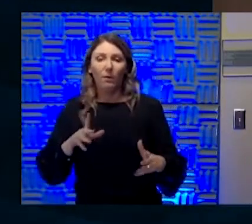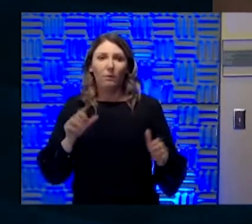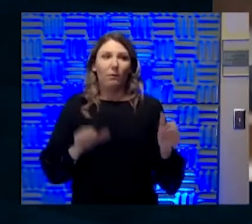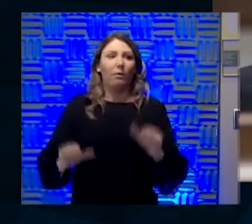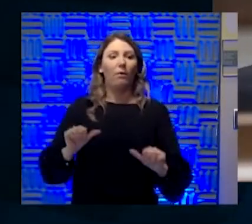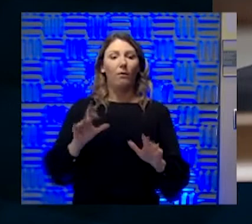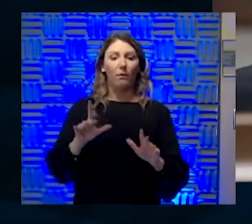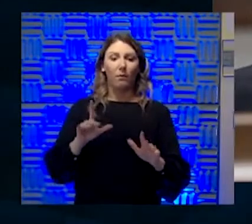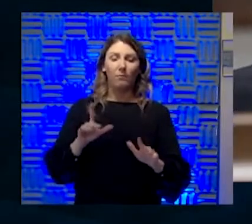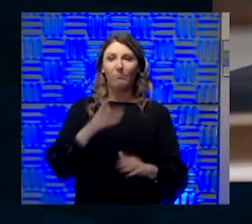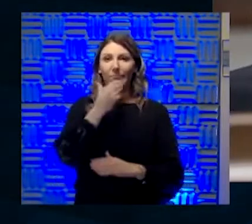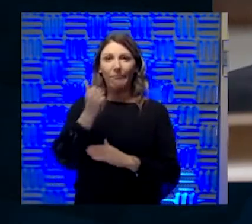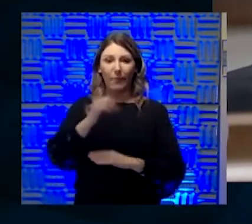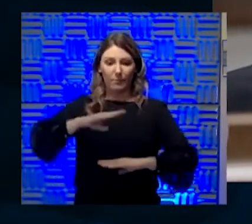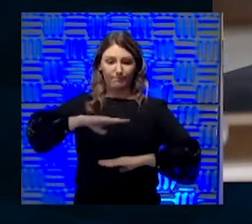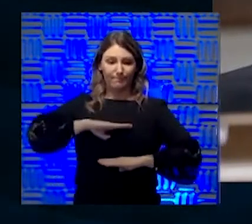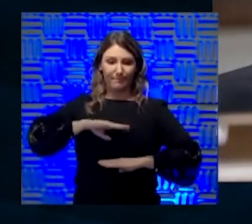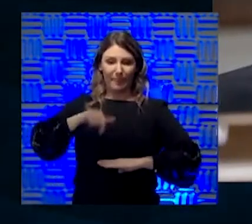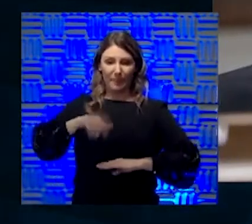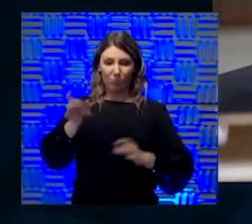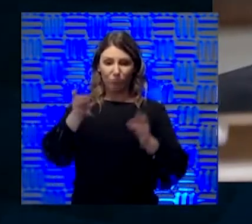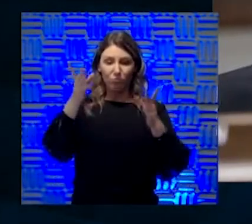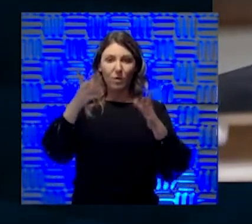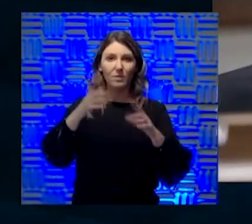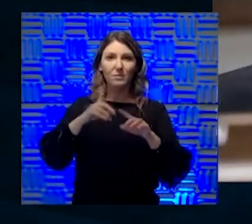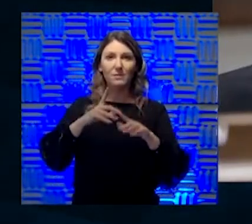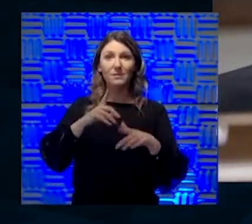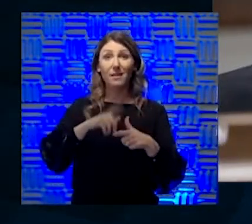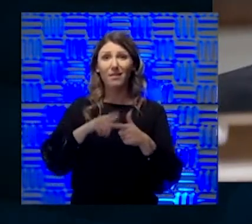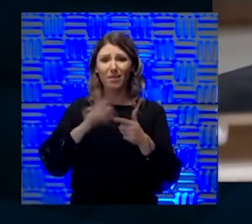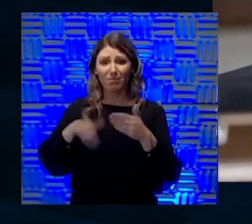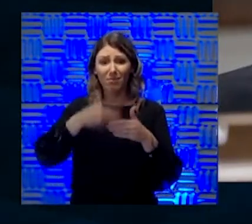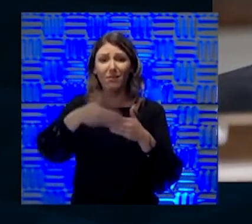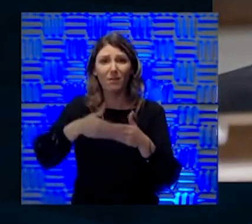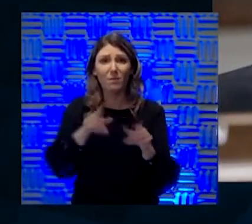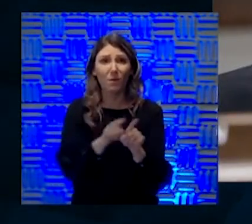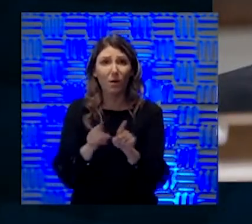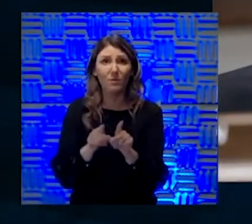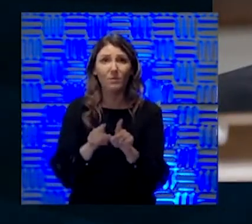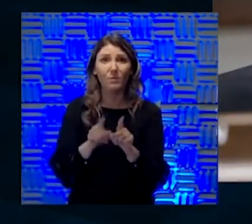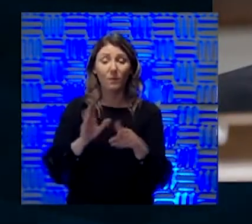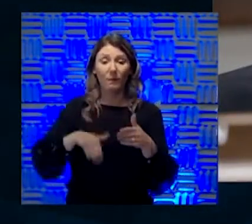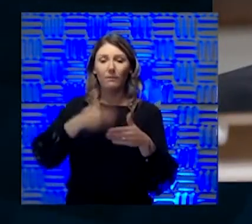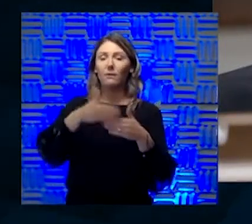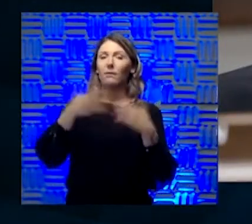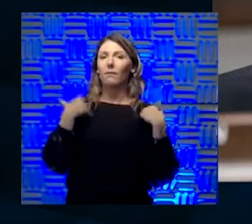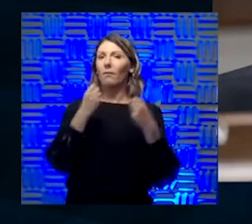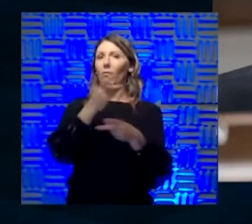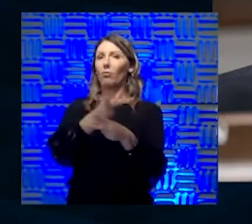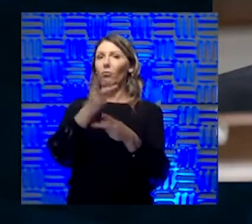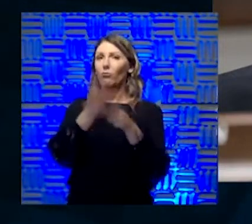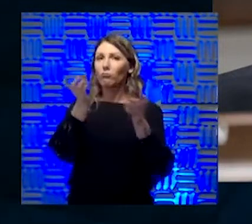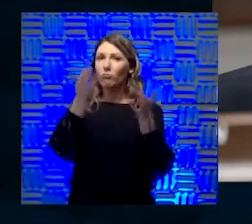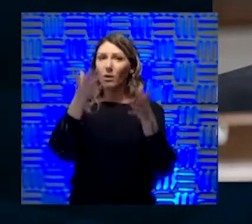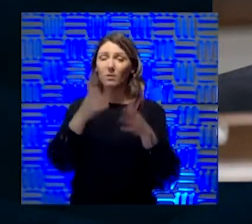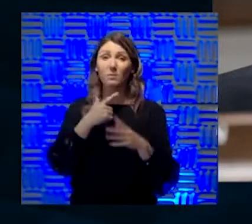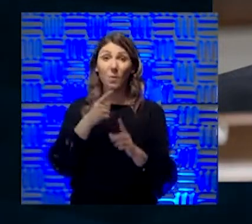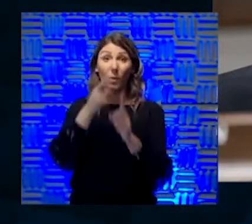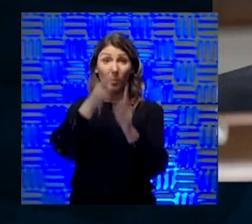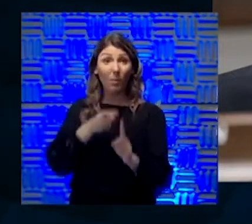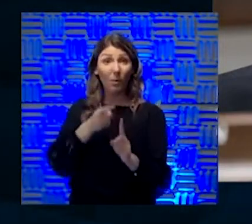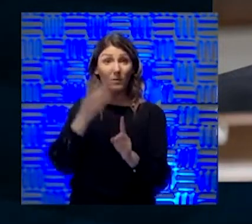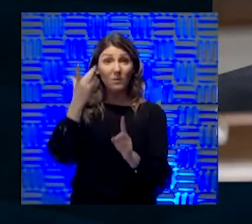better meet this crisis, but the next one as well, this next healthcare crisis. And the points there